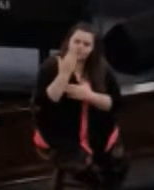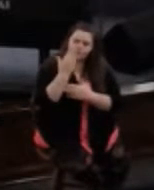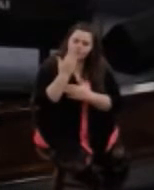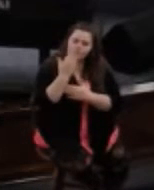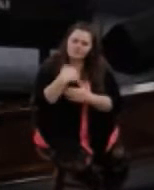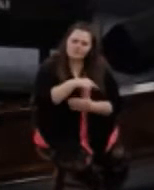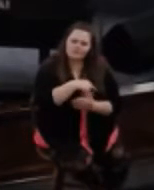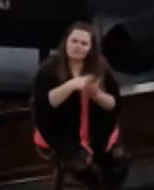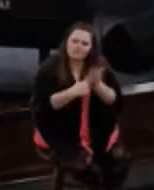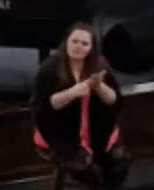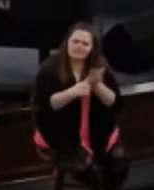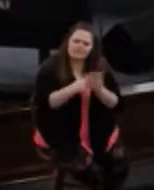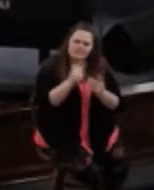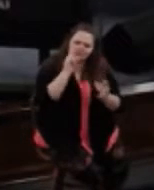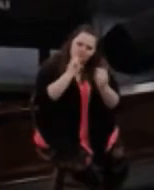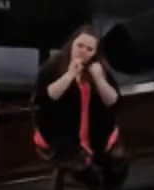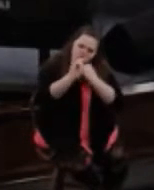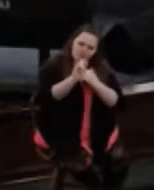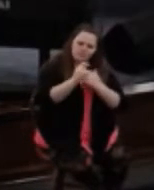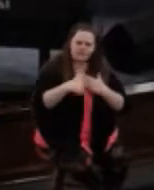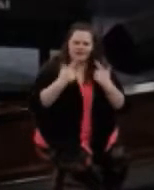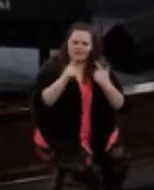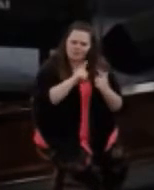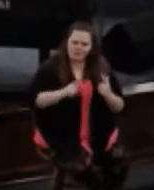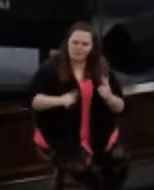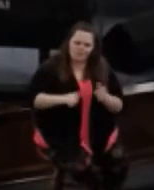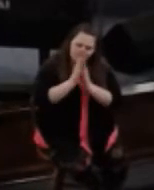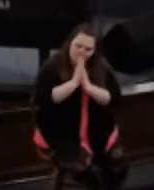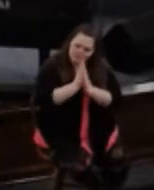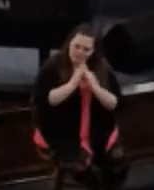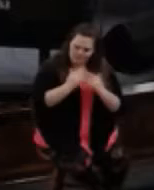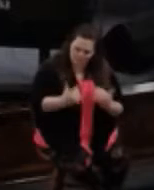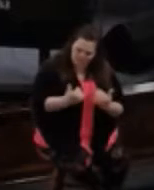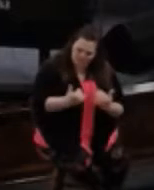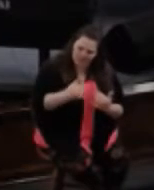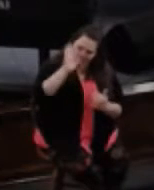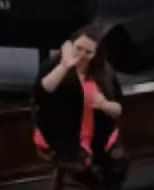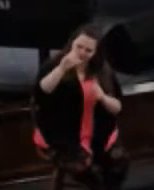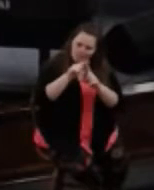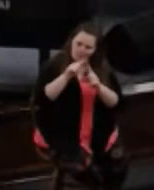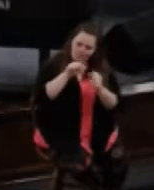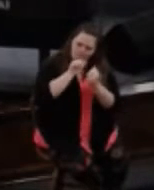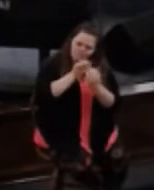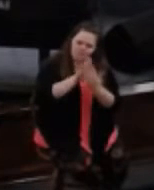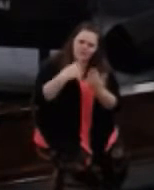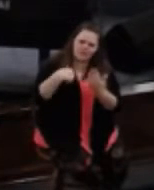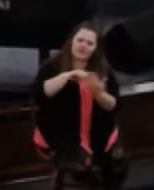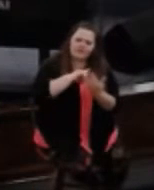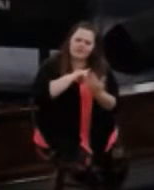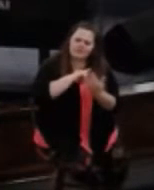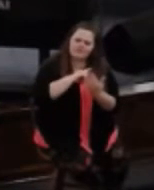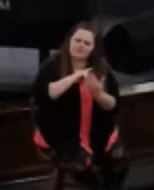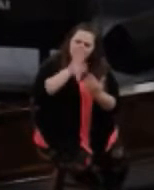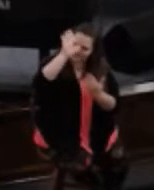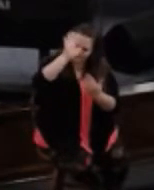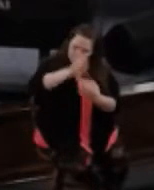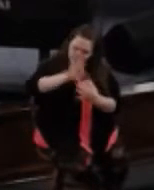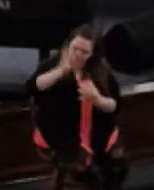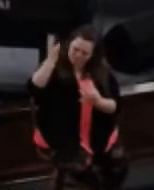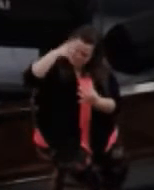about eternal life. So Lord, we just pray that right now, with your word before us and your spirit in